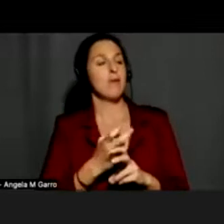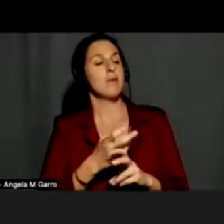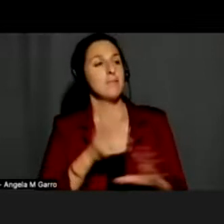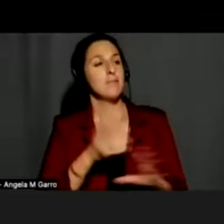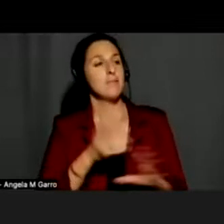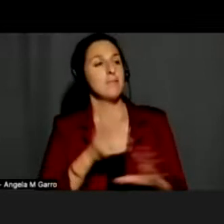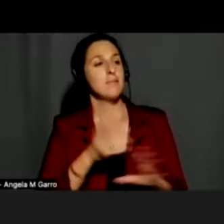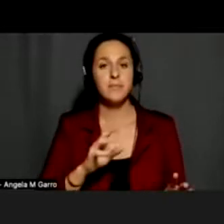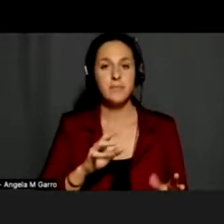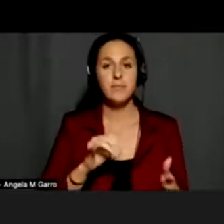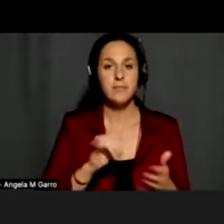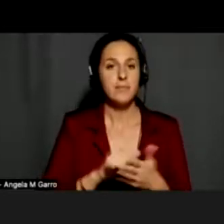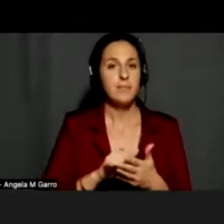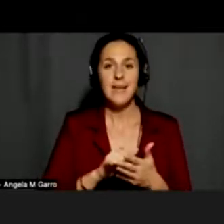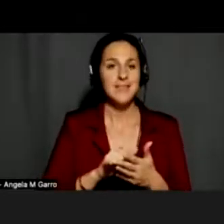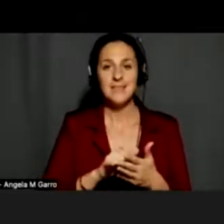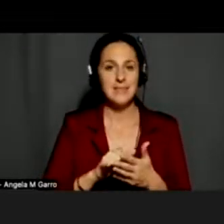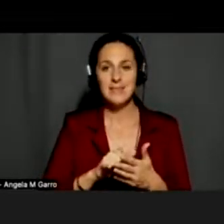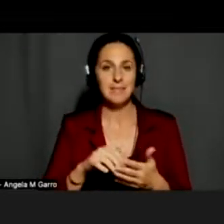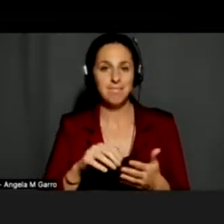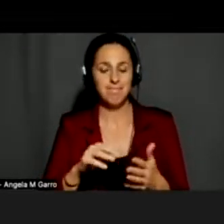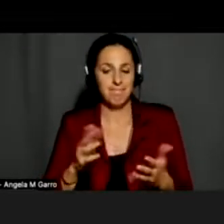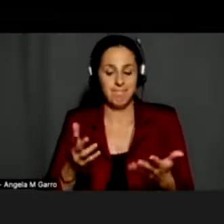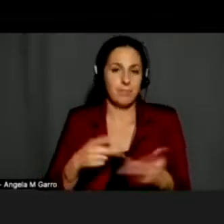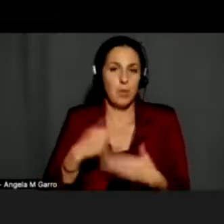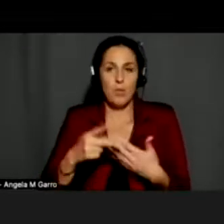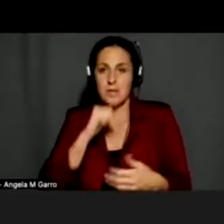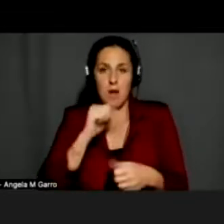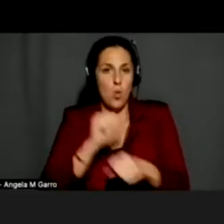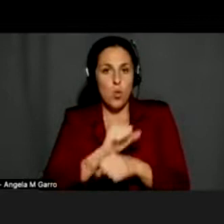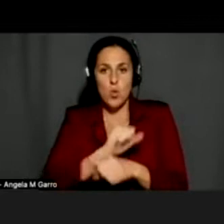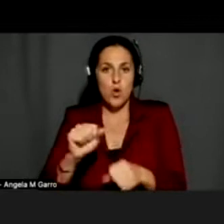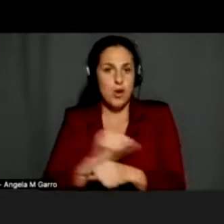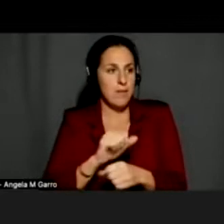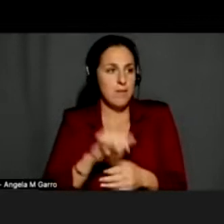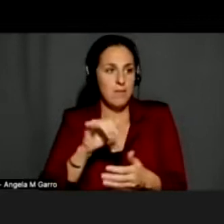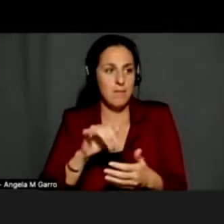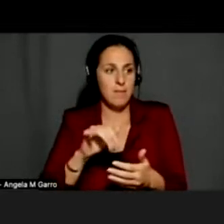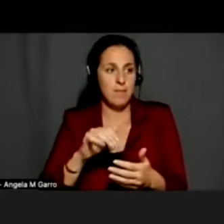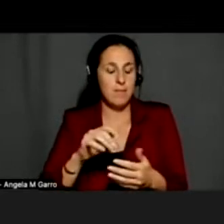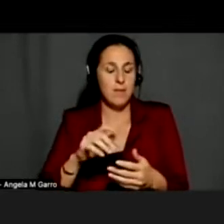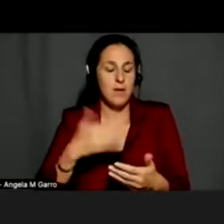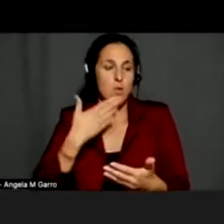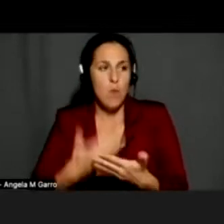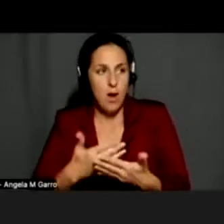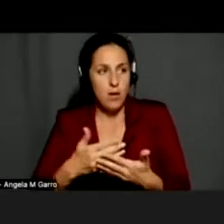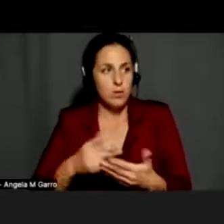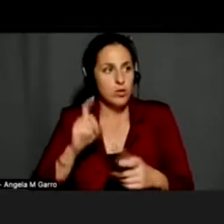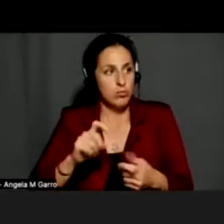that it's not working as well as it could be. And so how do we have that conversation with openness